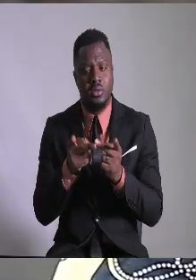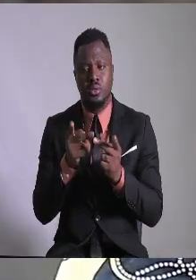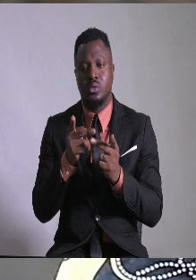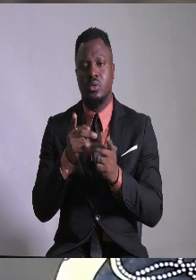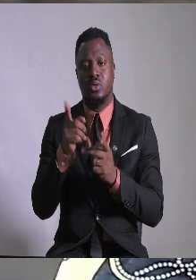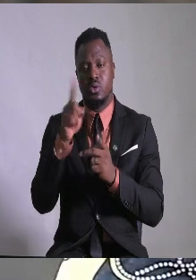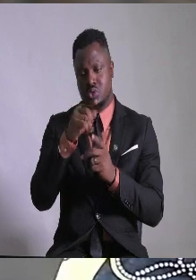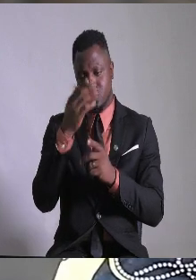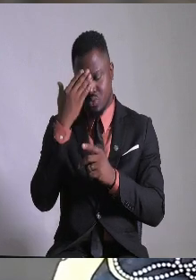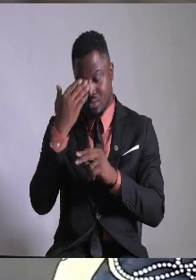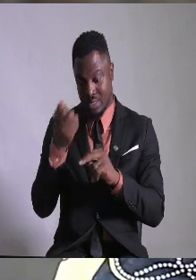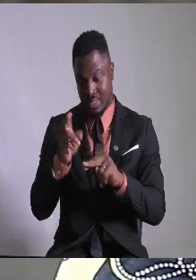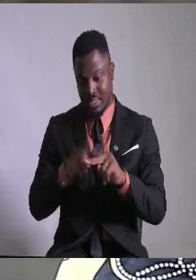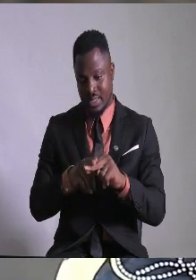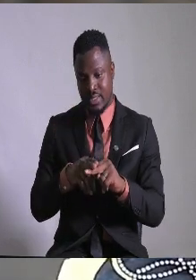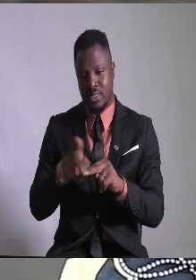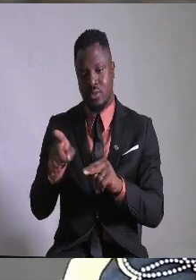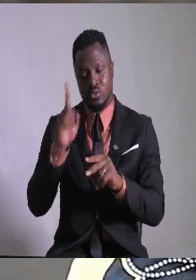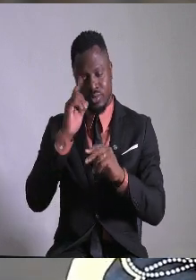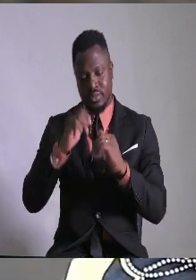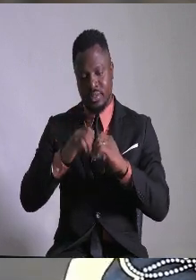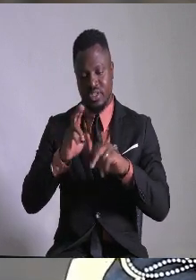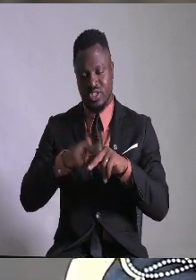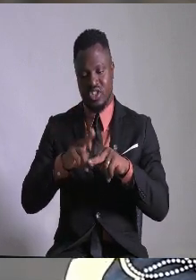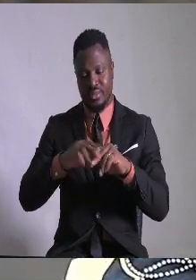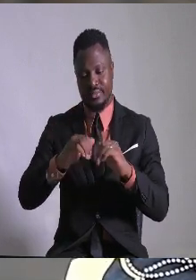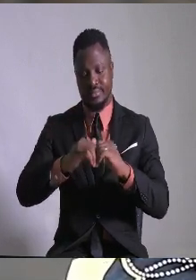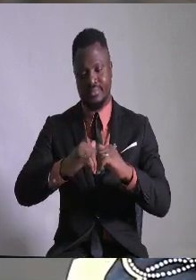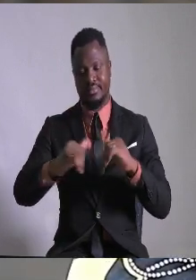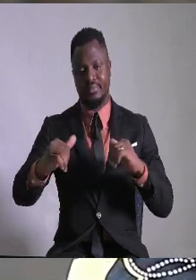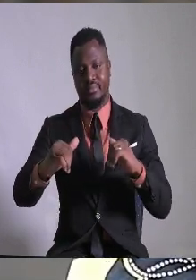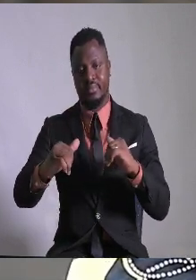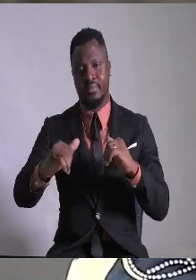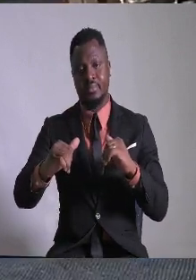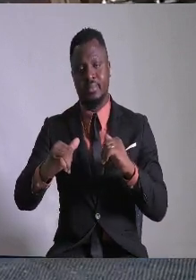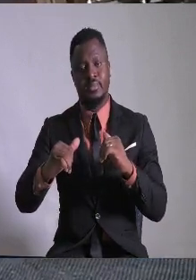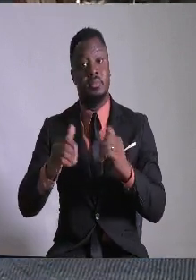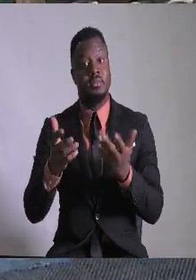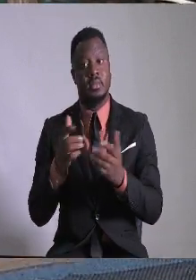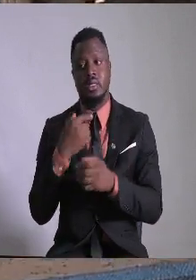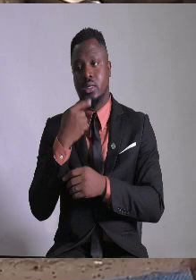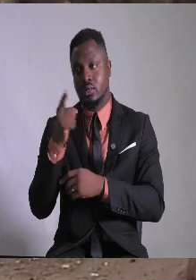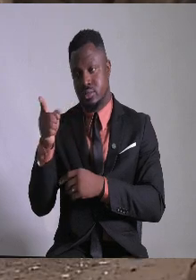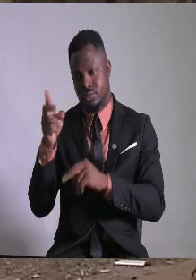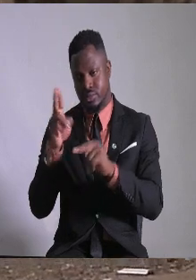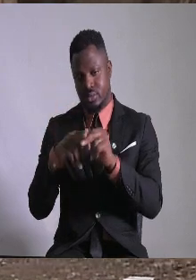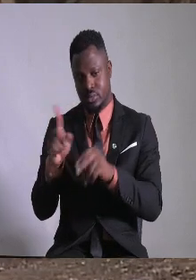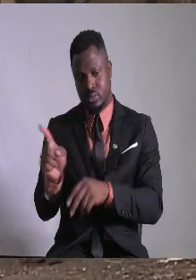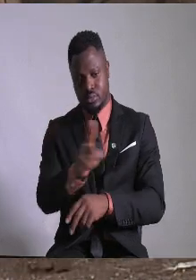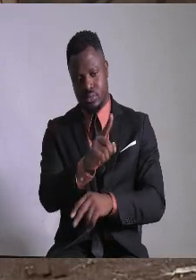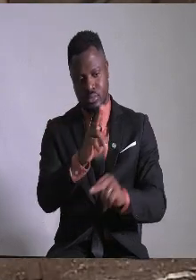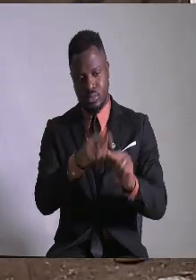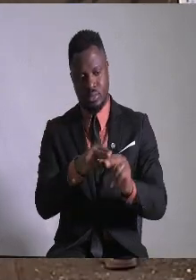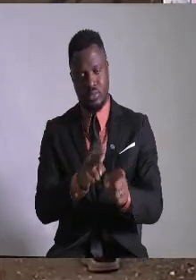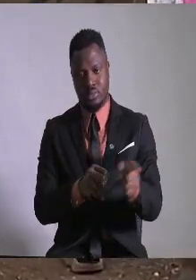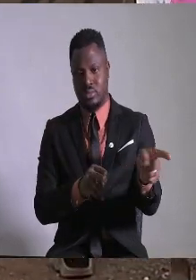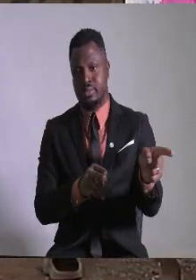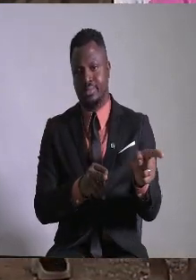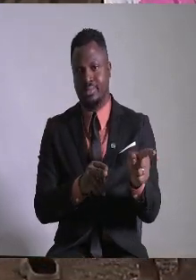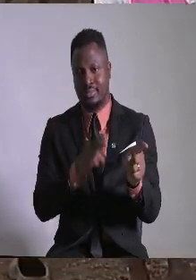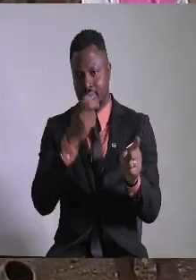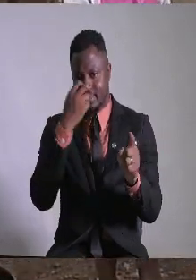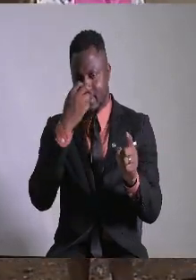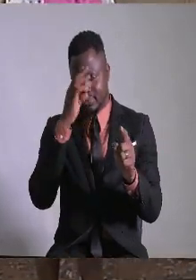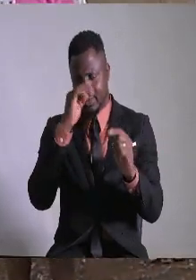you know, like we are seated, they will separate the chair and then ask that the guide should send